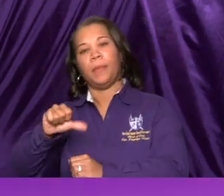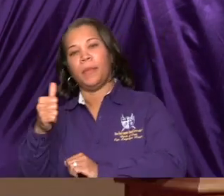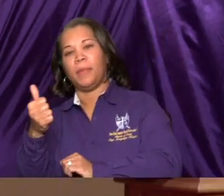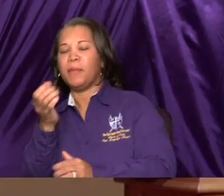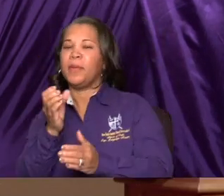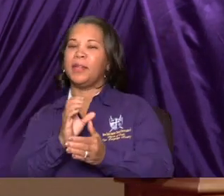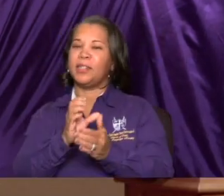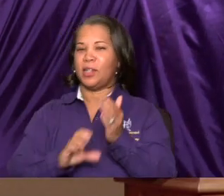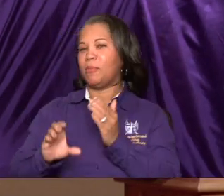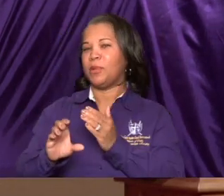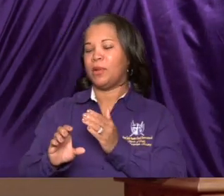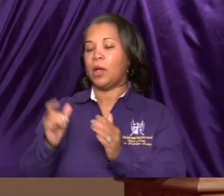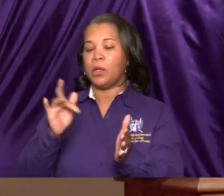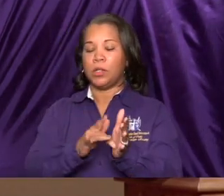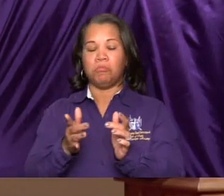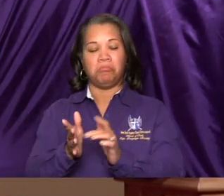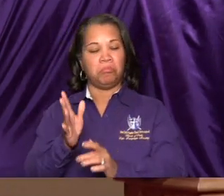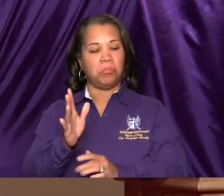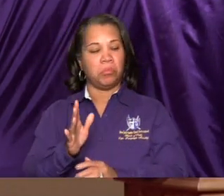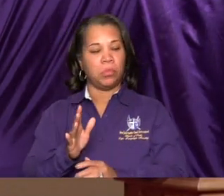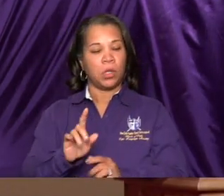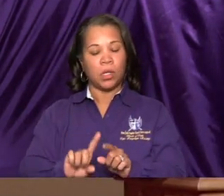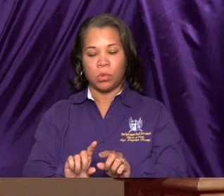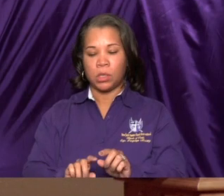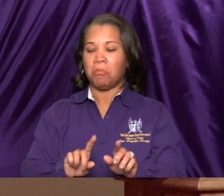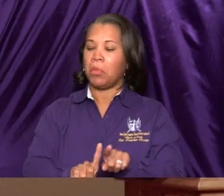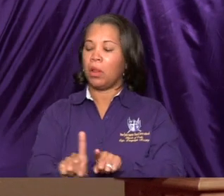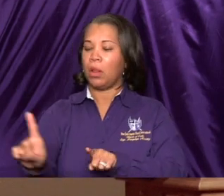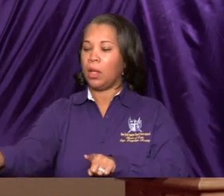was leaving the temple because they were going to stone him.